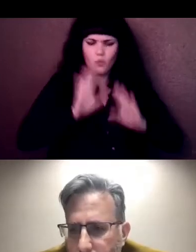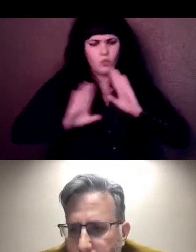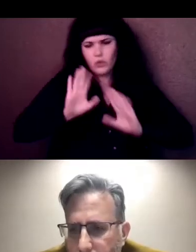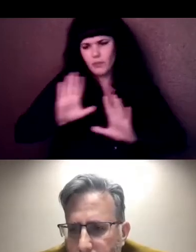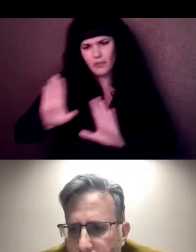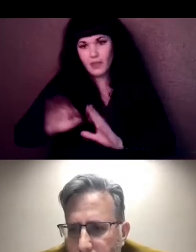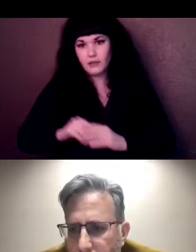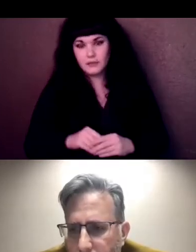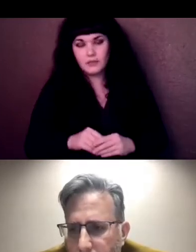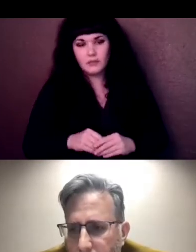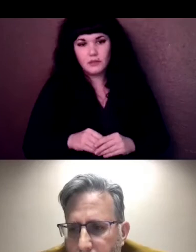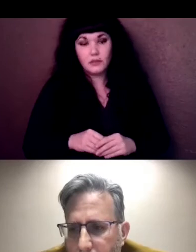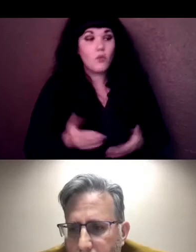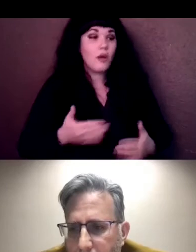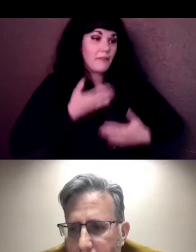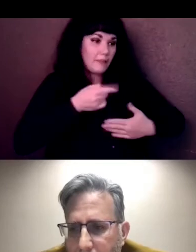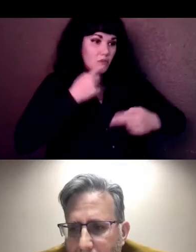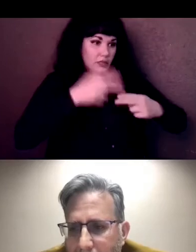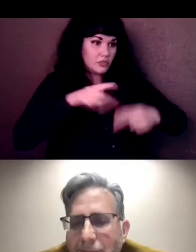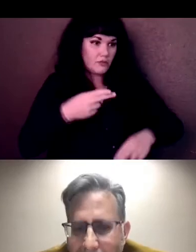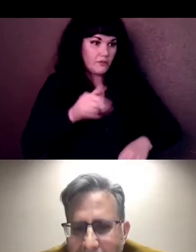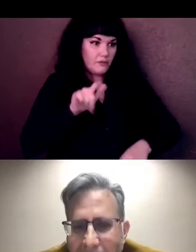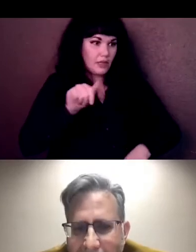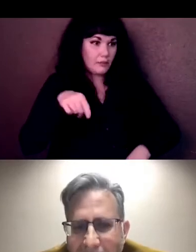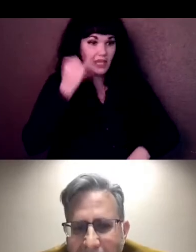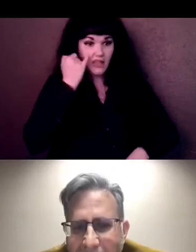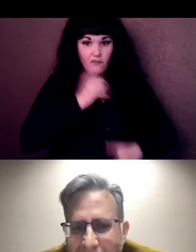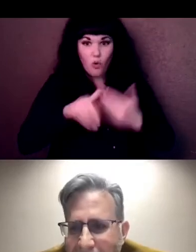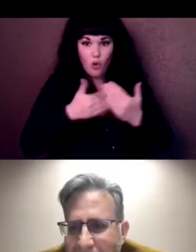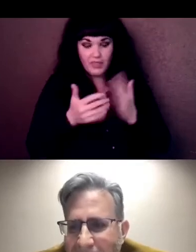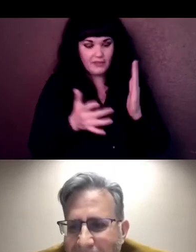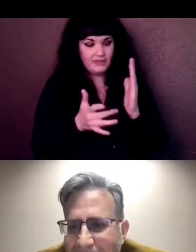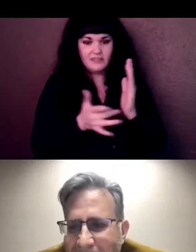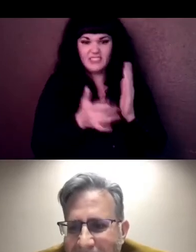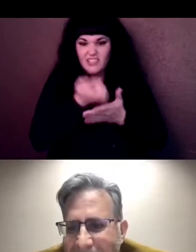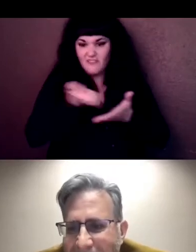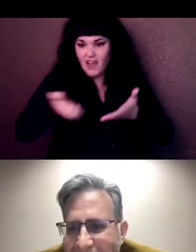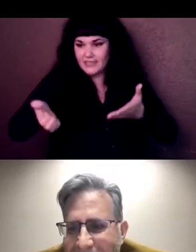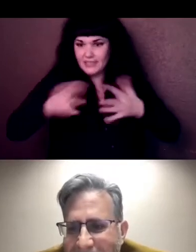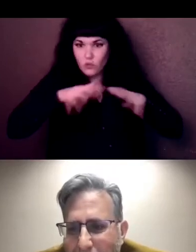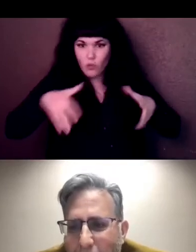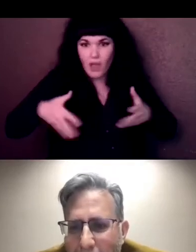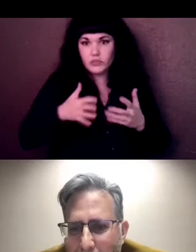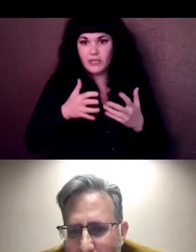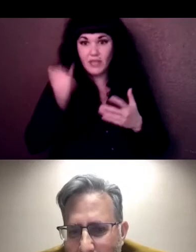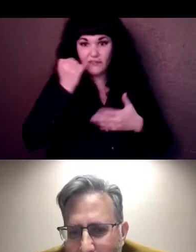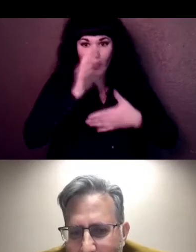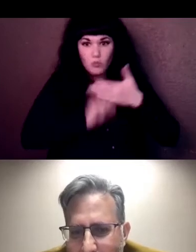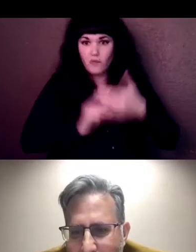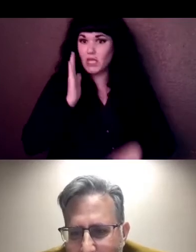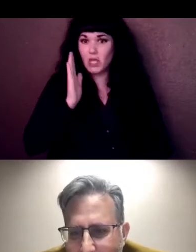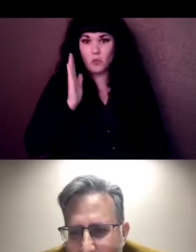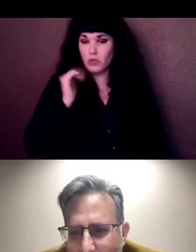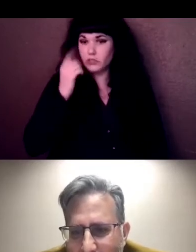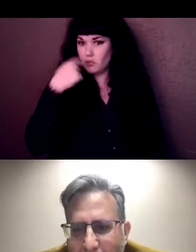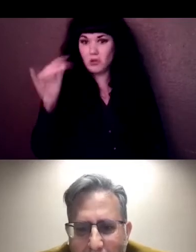mentioned if you had removed all the devices around him, he would look like anyone standing there. That was Probably, pretty